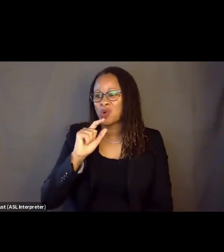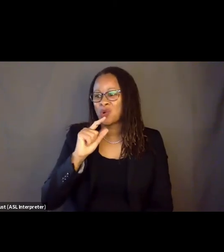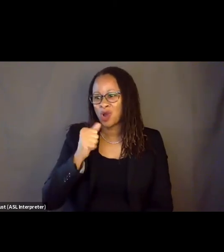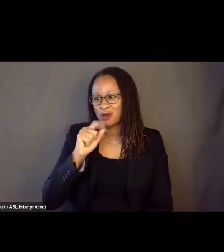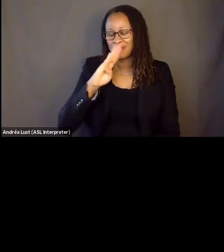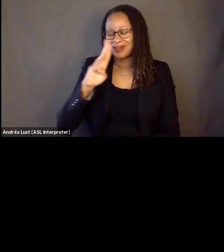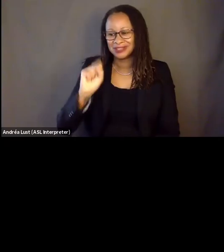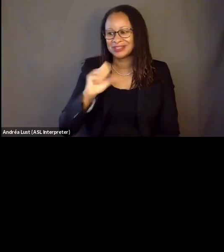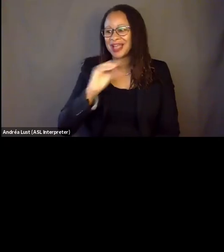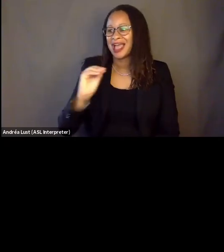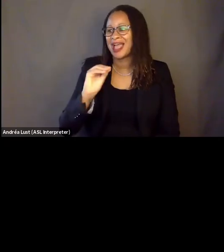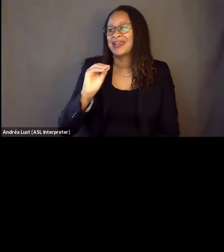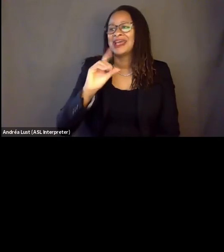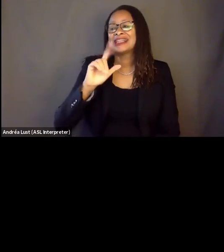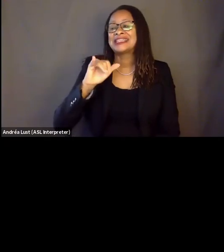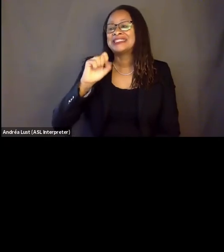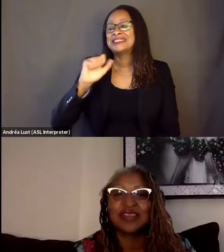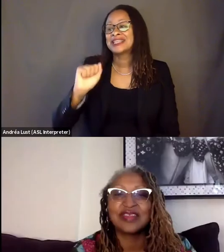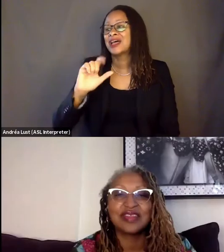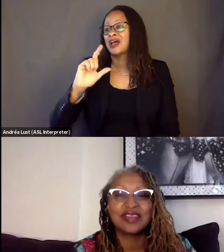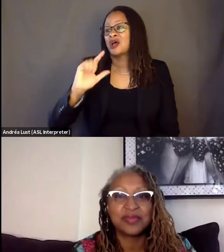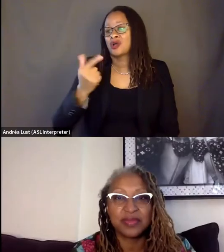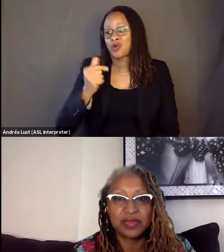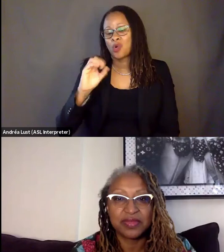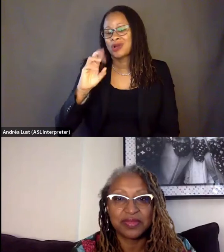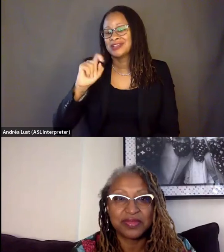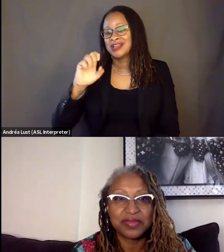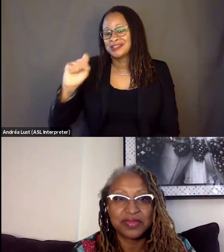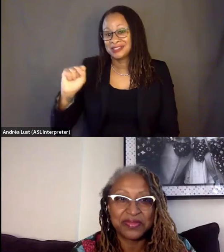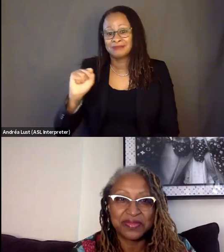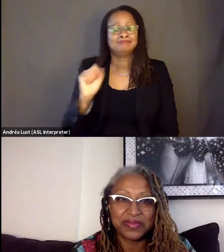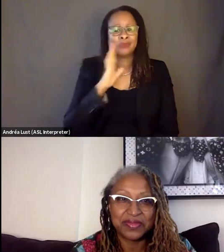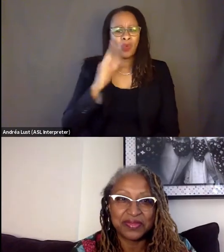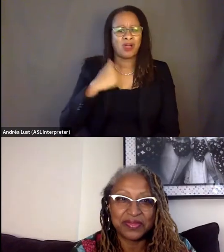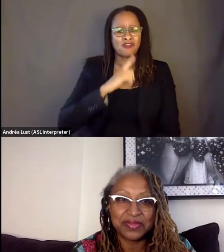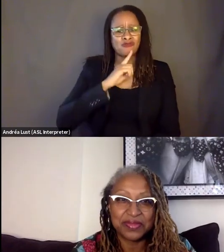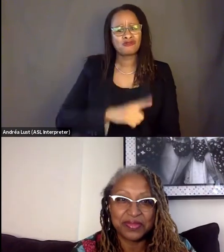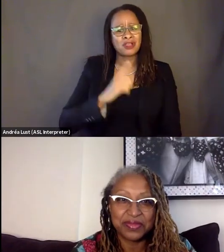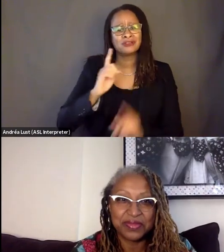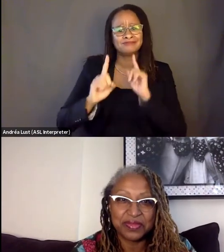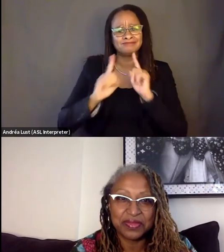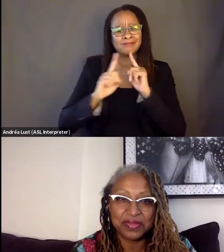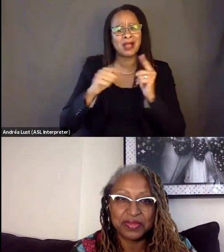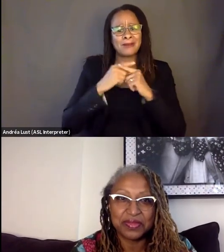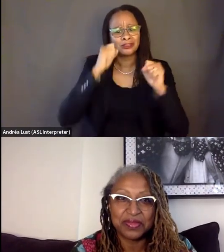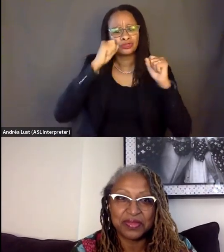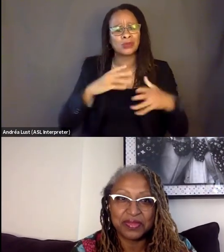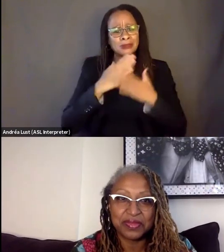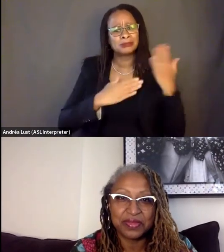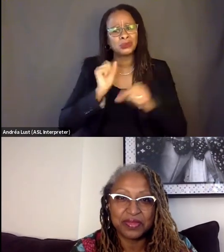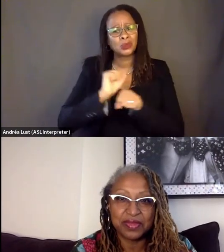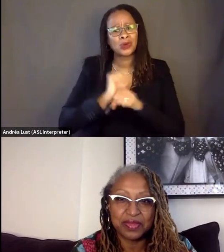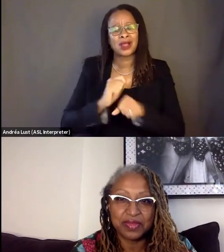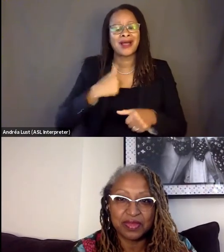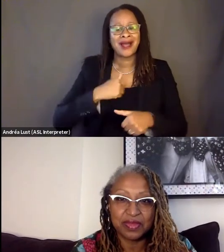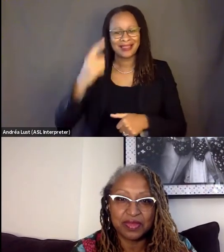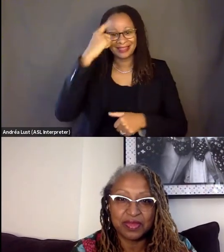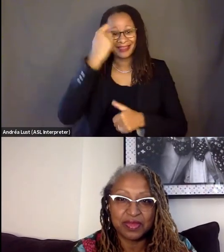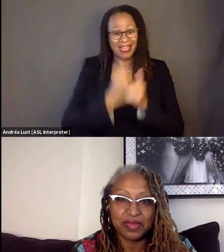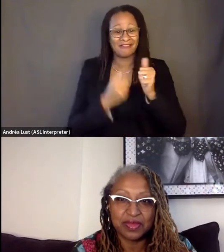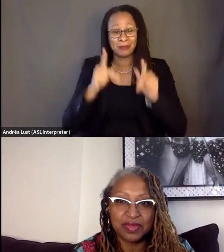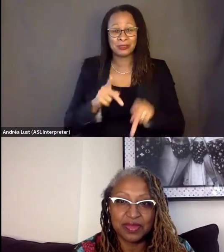And we will get to have a really great conversation about this incredible piece of work that I think every person